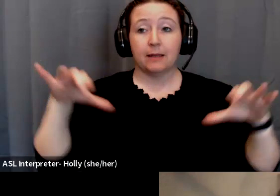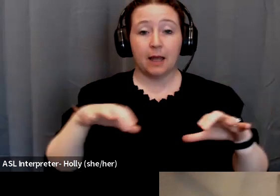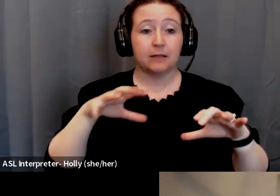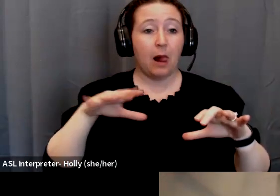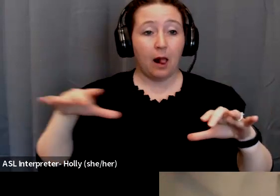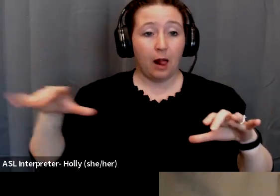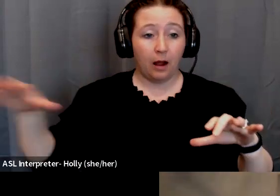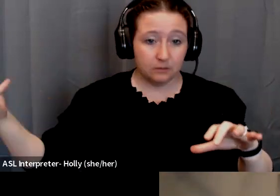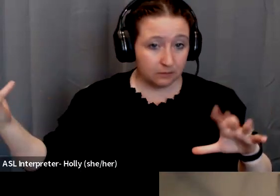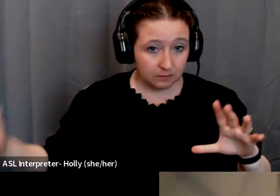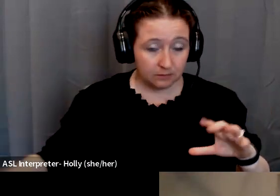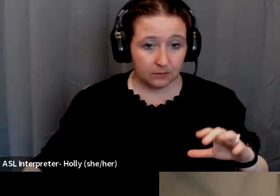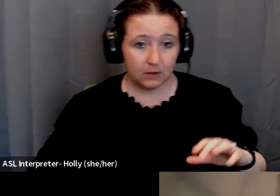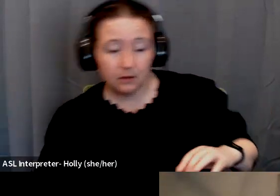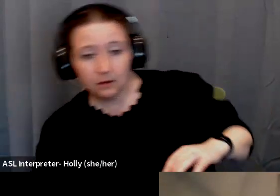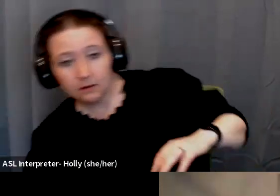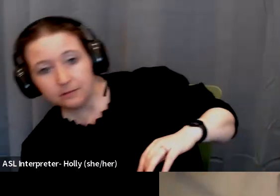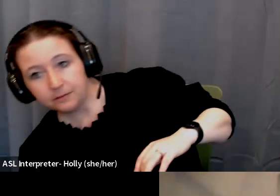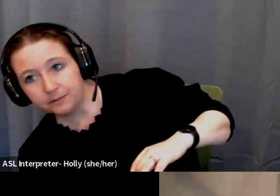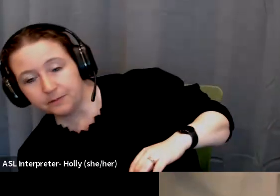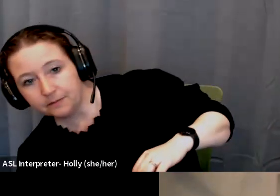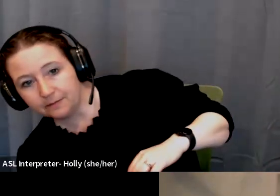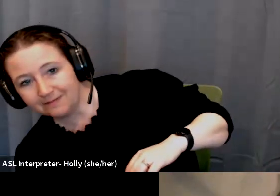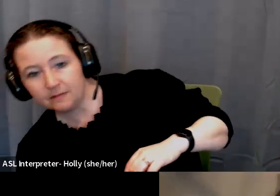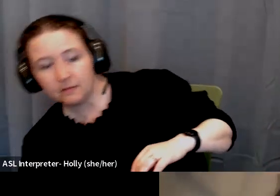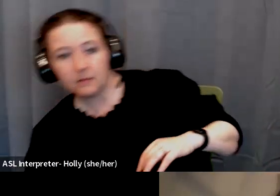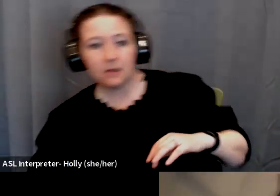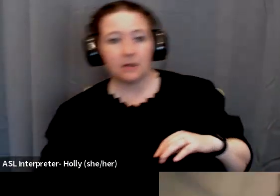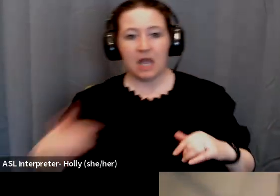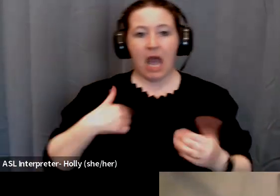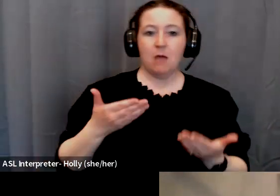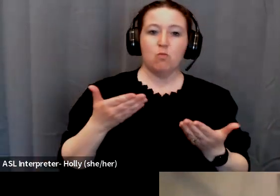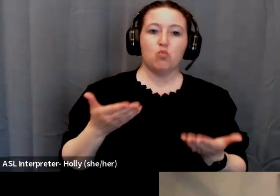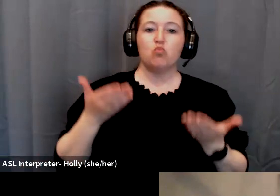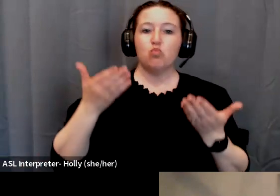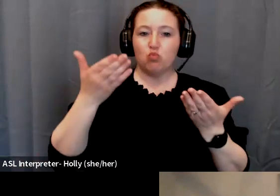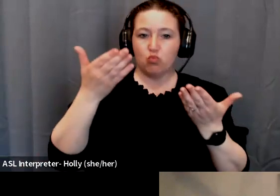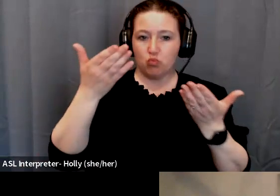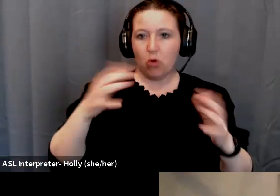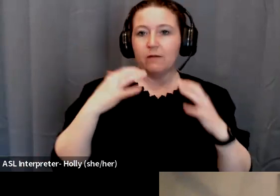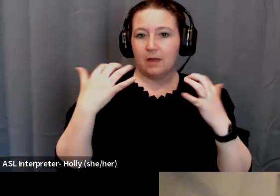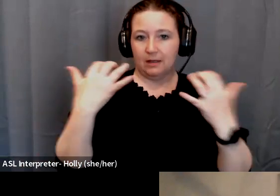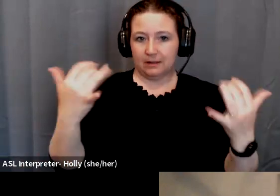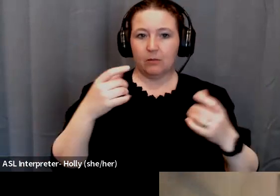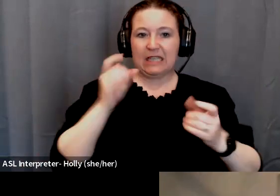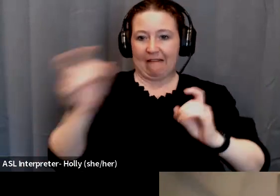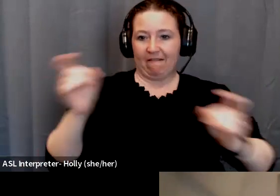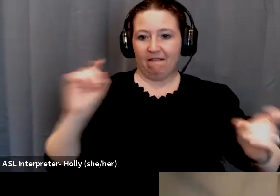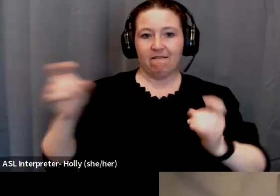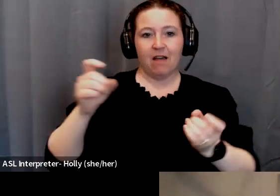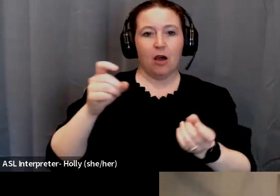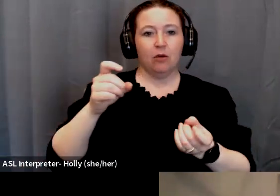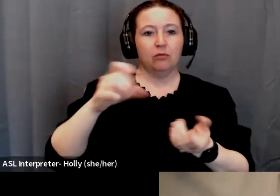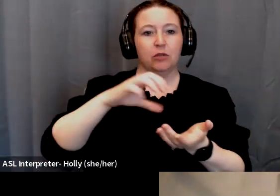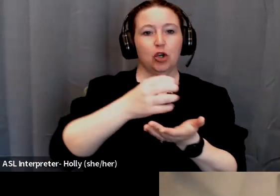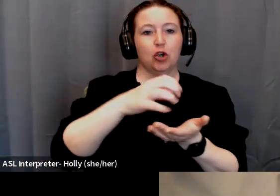is. I move that the assembly right now distribute chocolate chip cookies to everyone in the room.